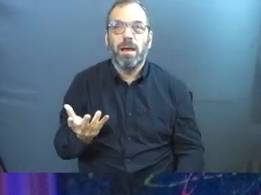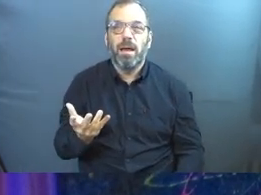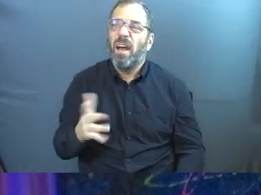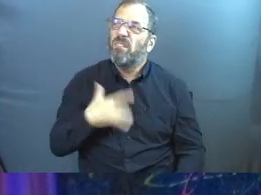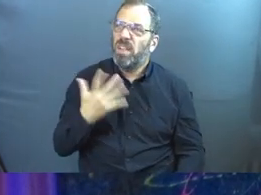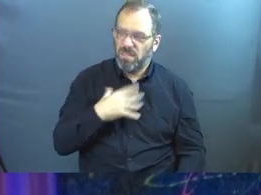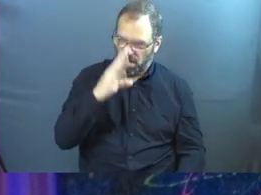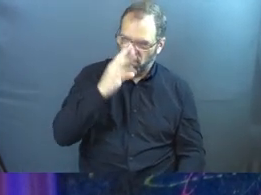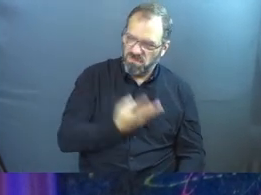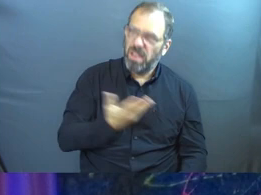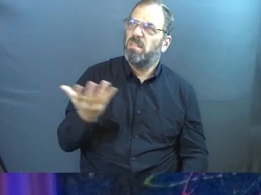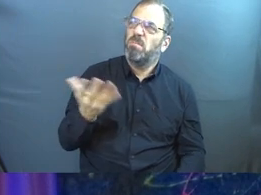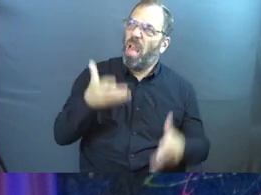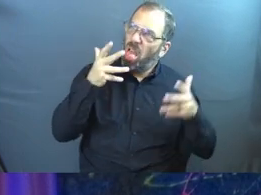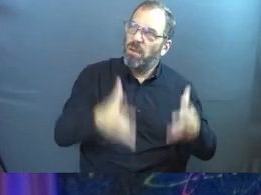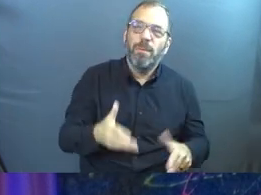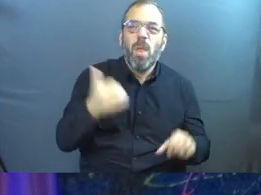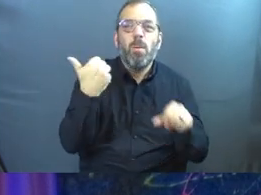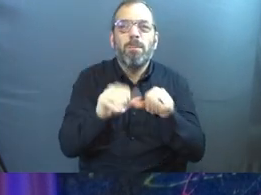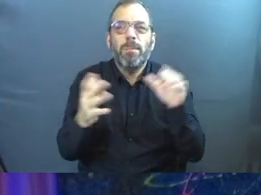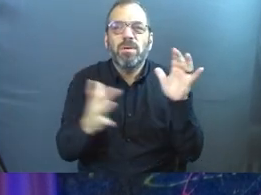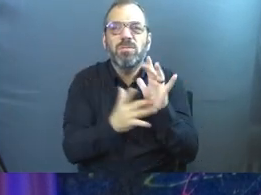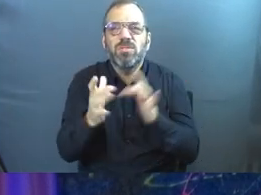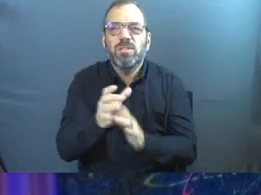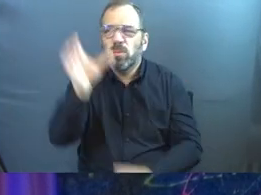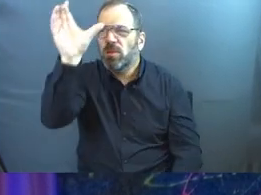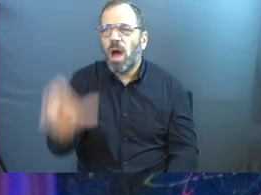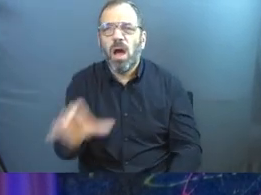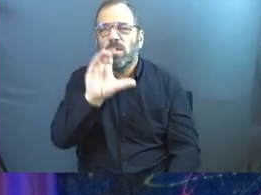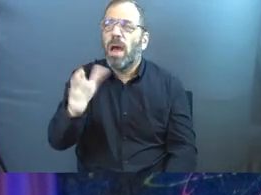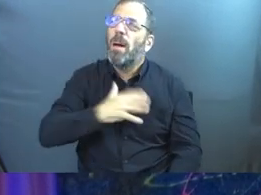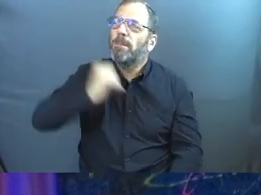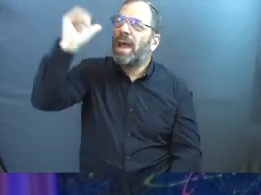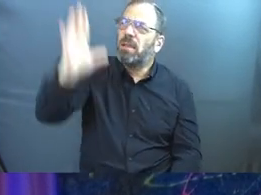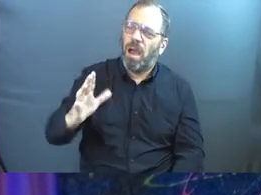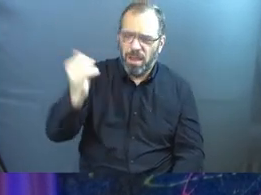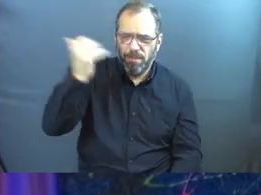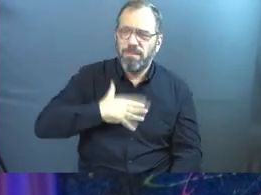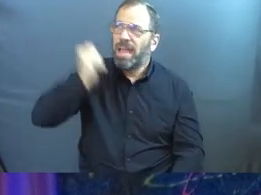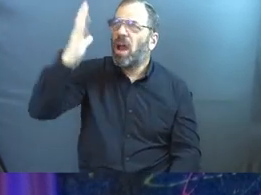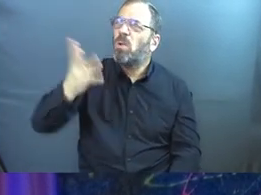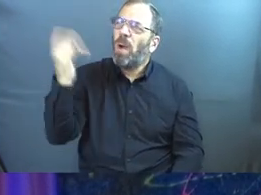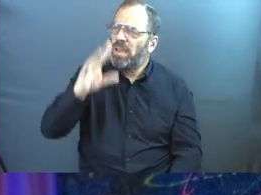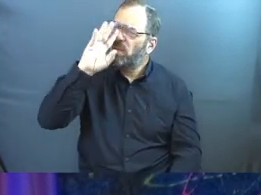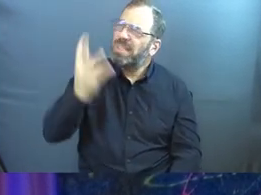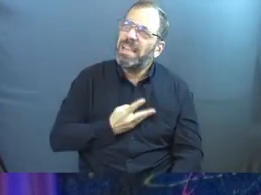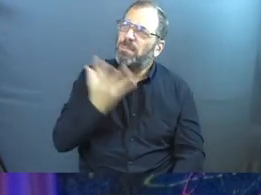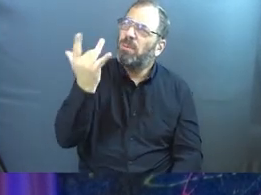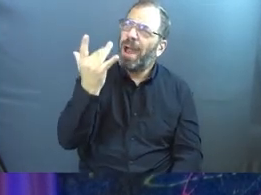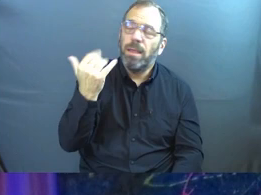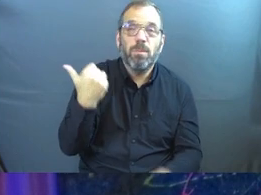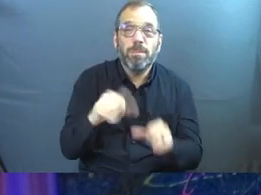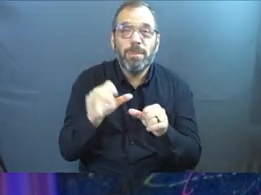God, it feels like you've abandoned me. Do you remember when Jesus is on the cross and he says, my God, why have you forsaken me?